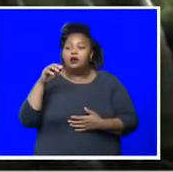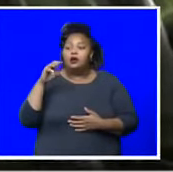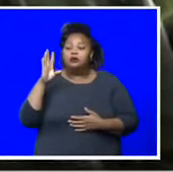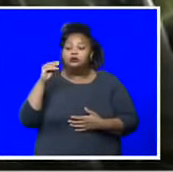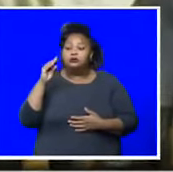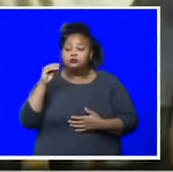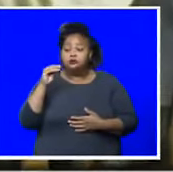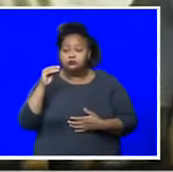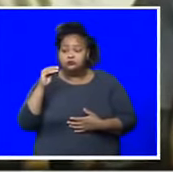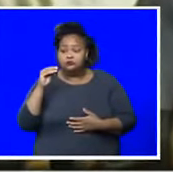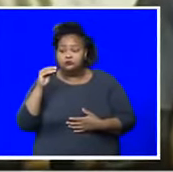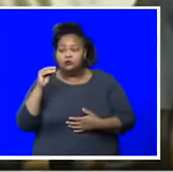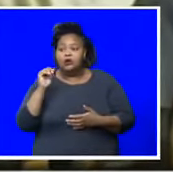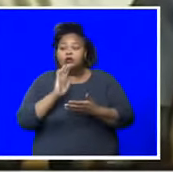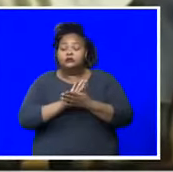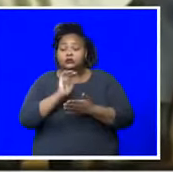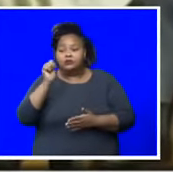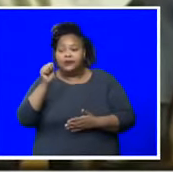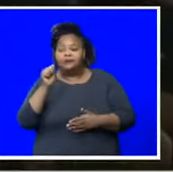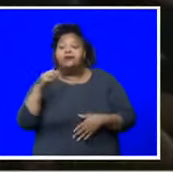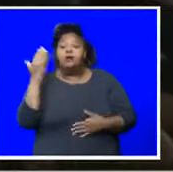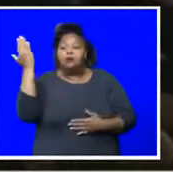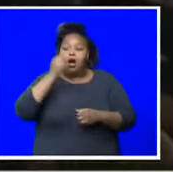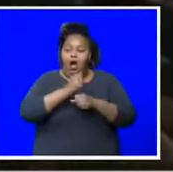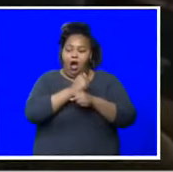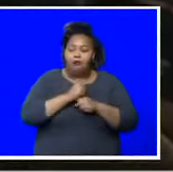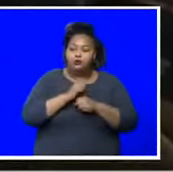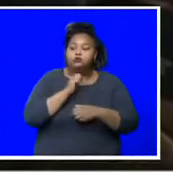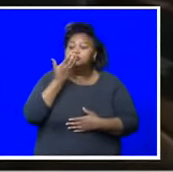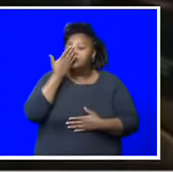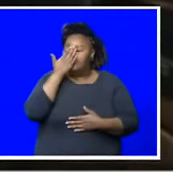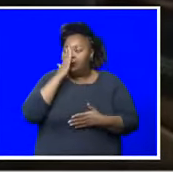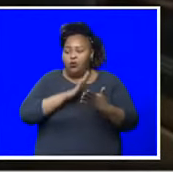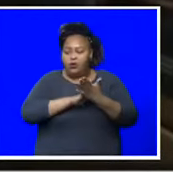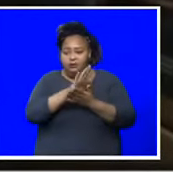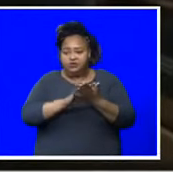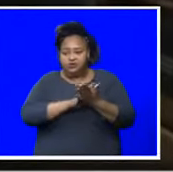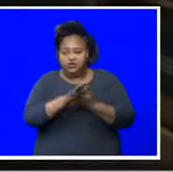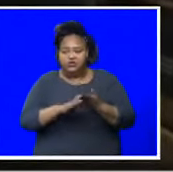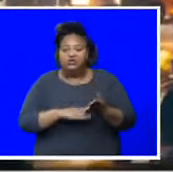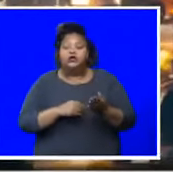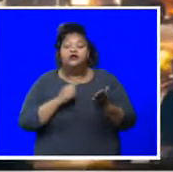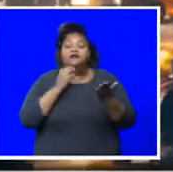Kubika Sifiso Nxumalo, nginasimuva Shongwe sisemahhovisini etemfundo yenhlangano.